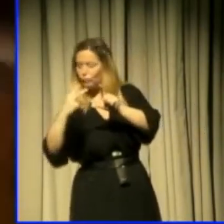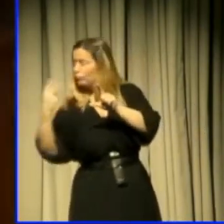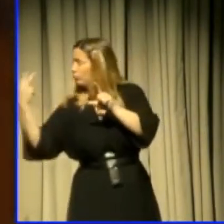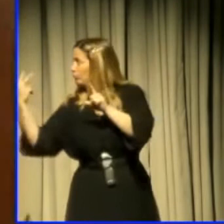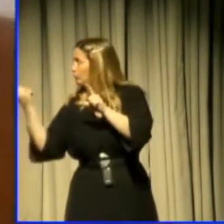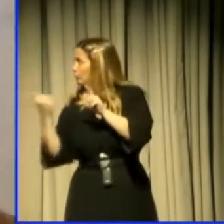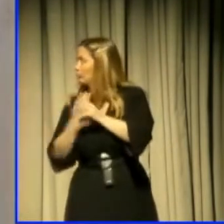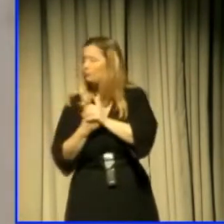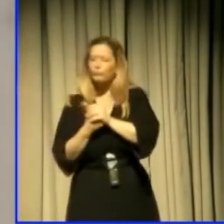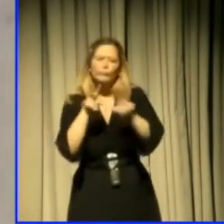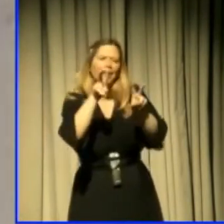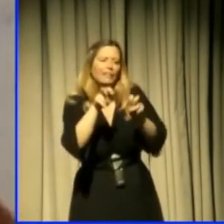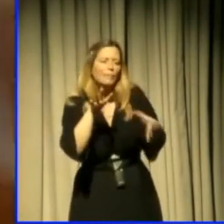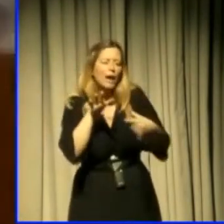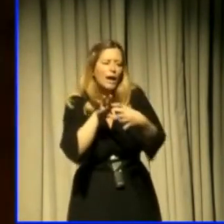do.